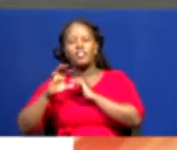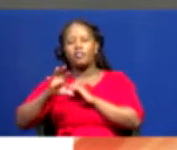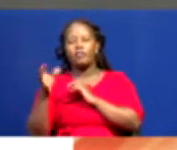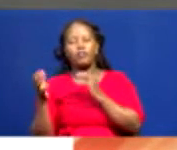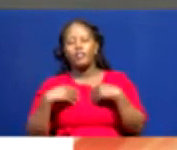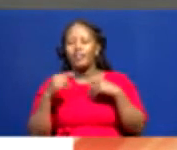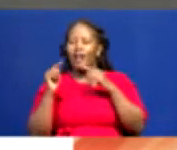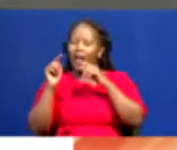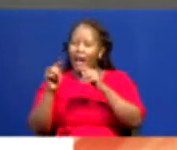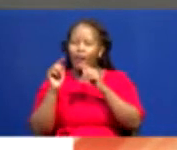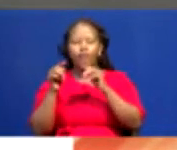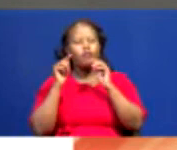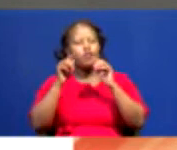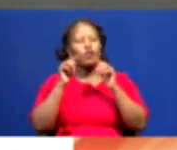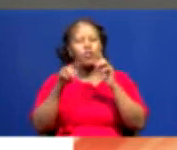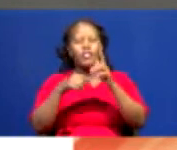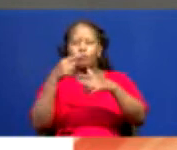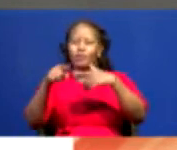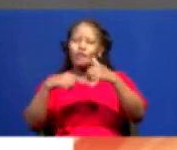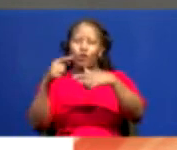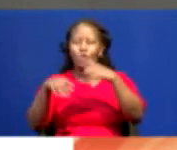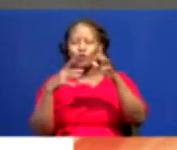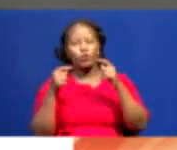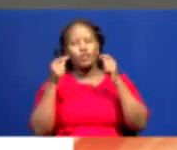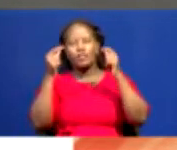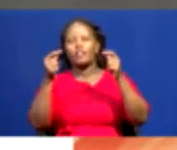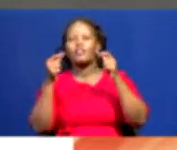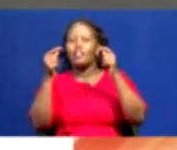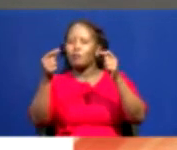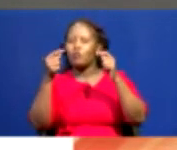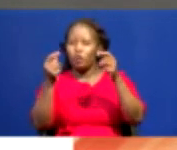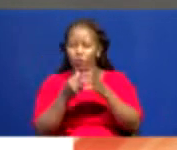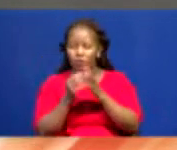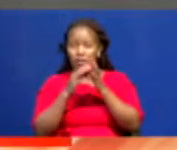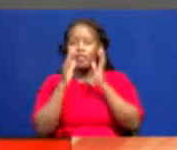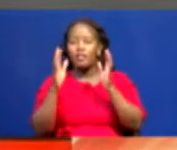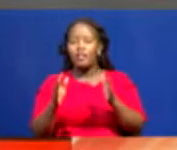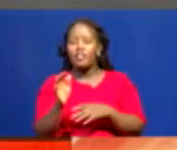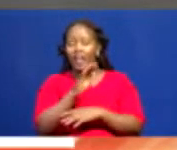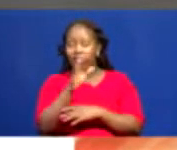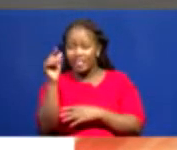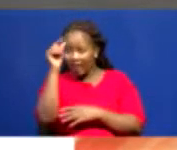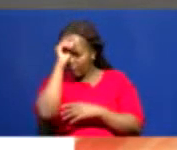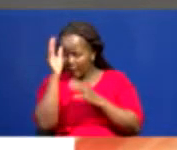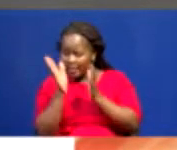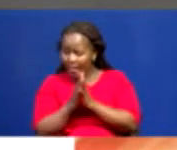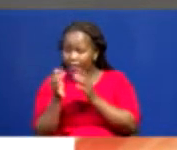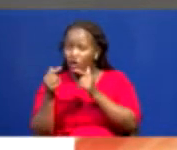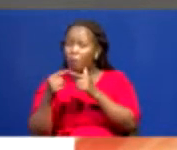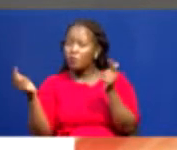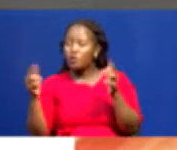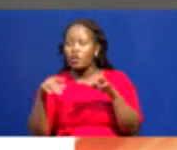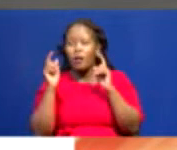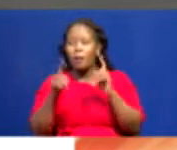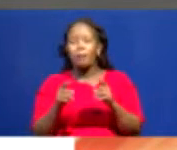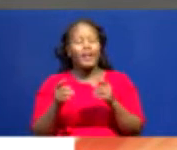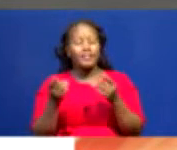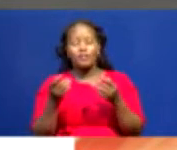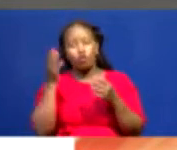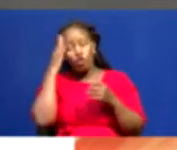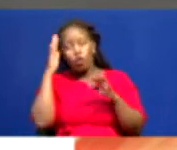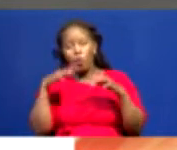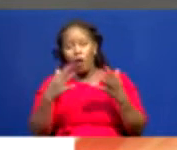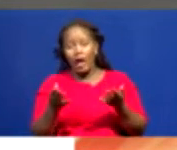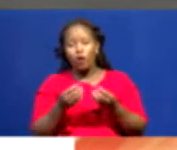in the country. The leaders called on the government and opposition leaders to find an alternative way to solve the